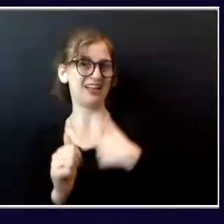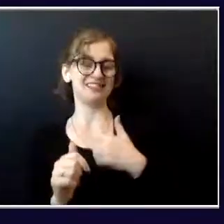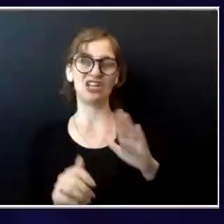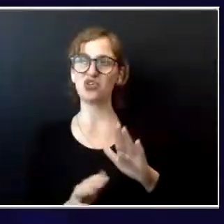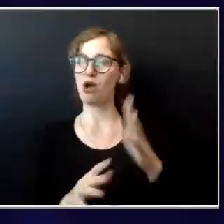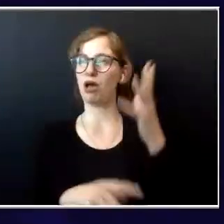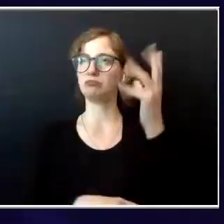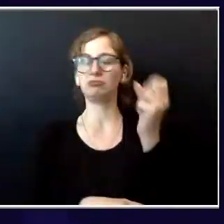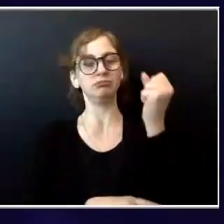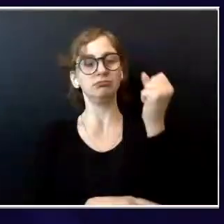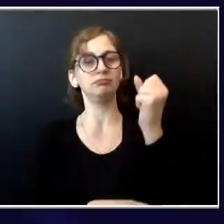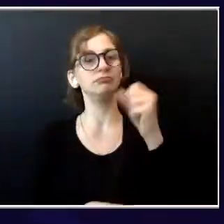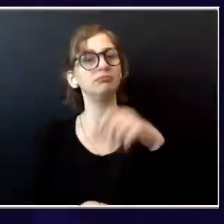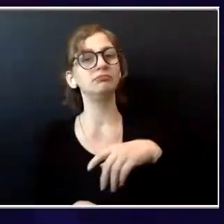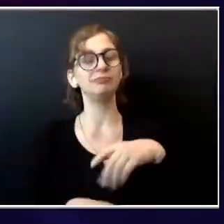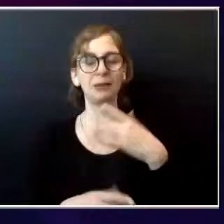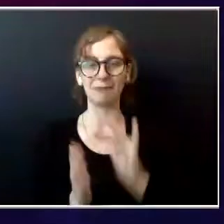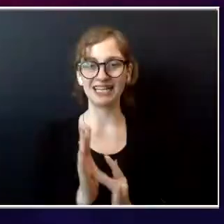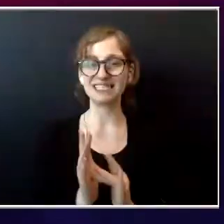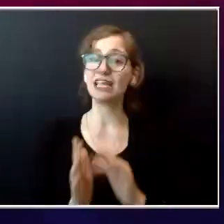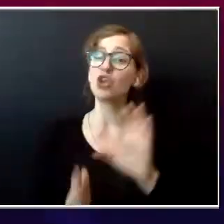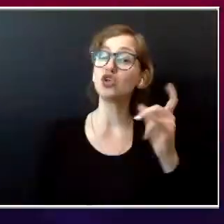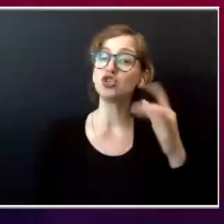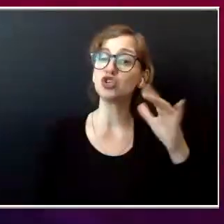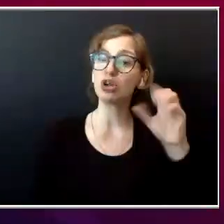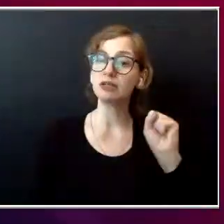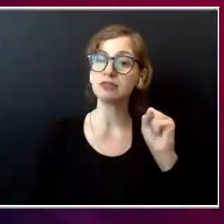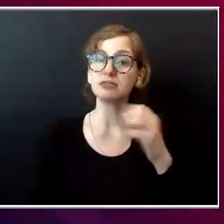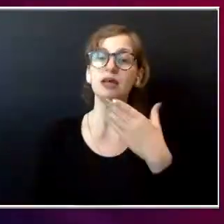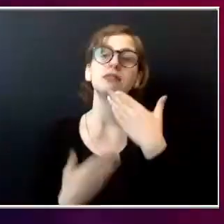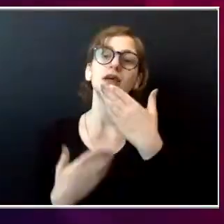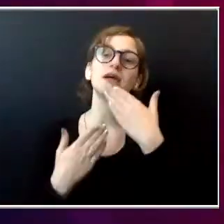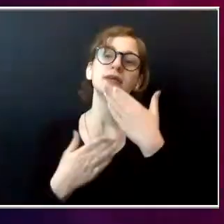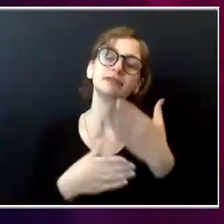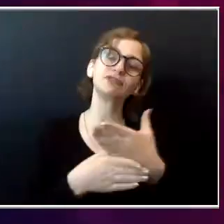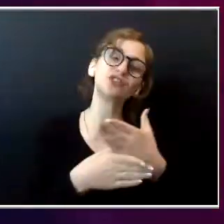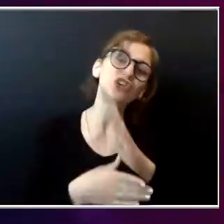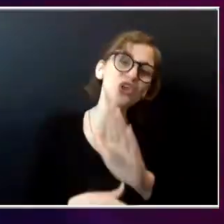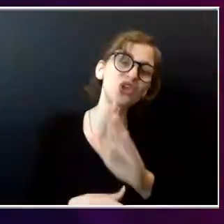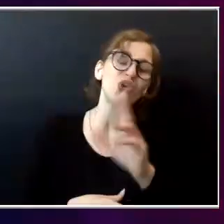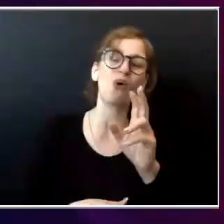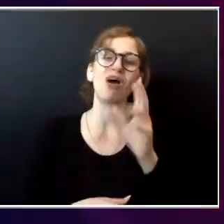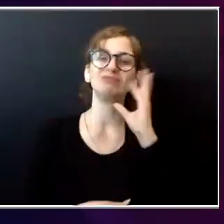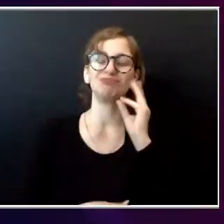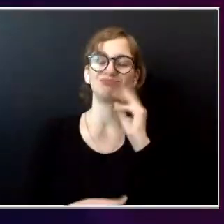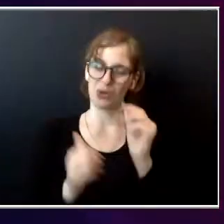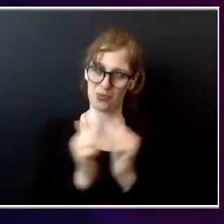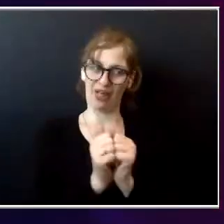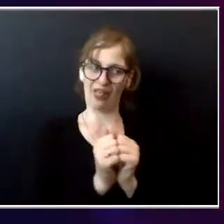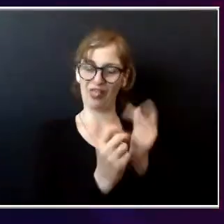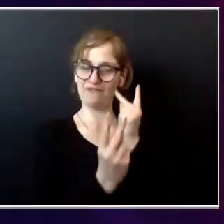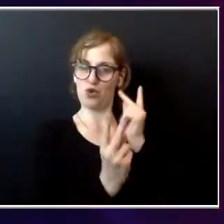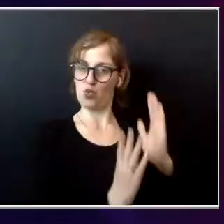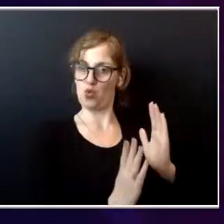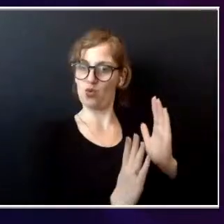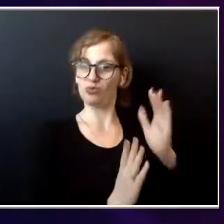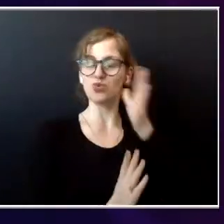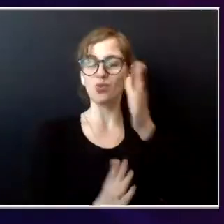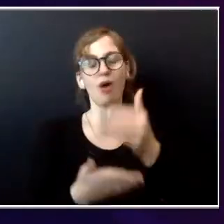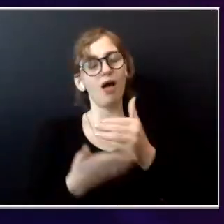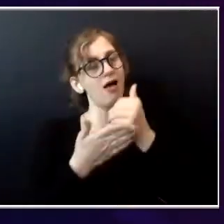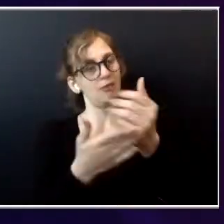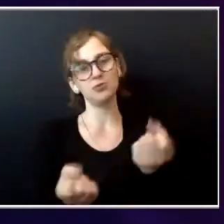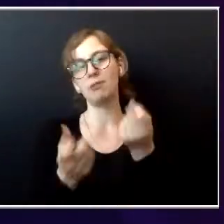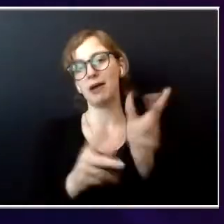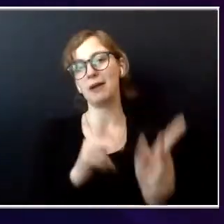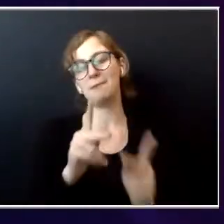Charles, thank you for sharing your journey with our viewers, because you're going to help a lot of people and you're helping us learn about these new